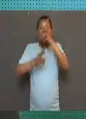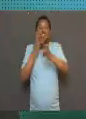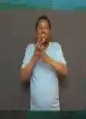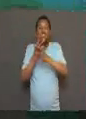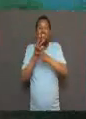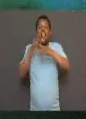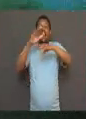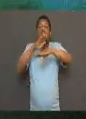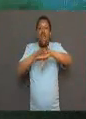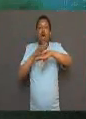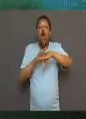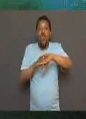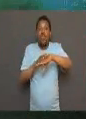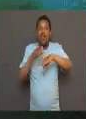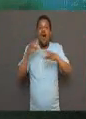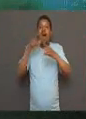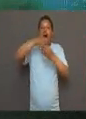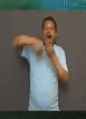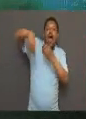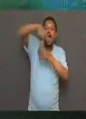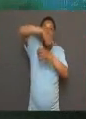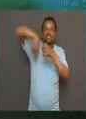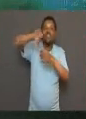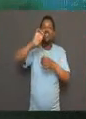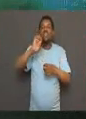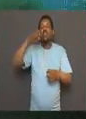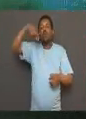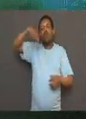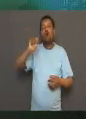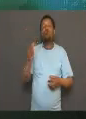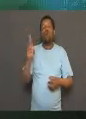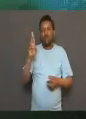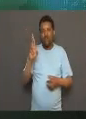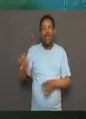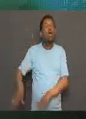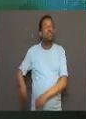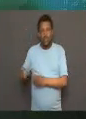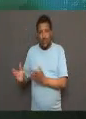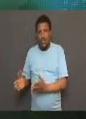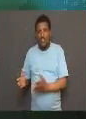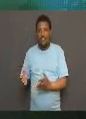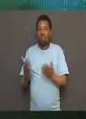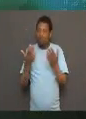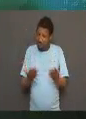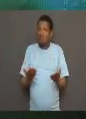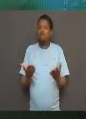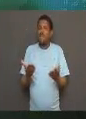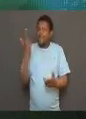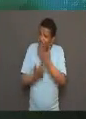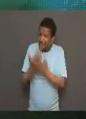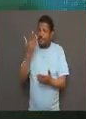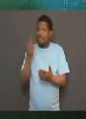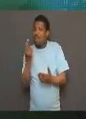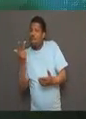equator. Students, let us discuss a few more characteristics of